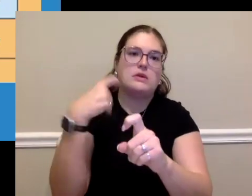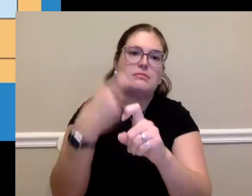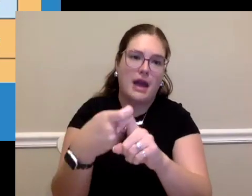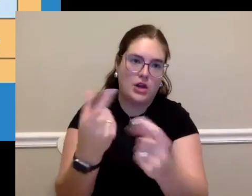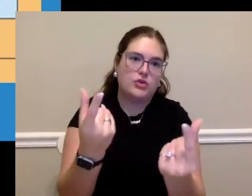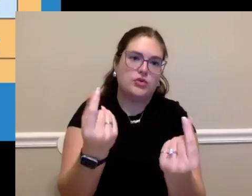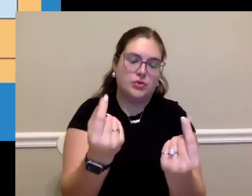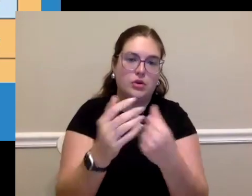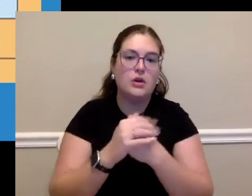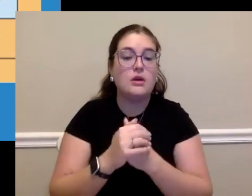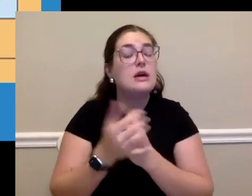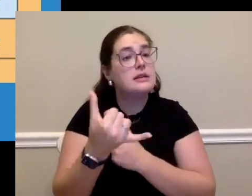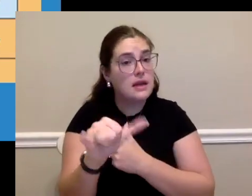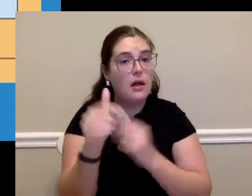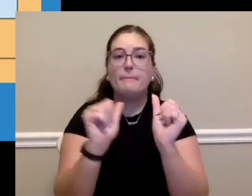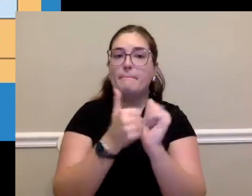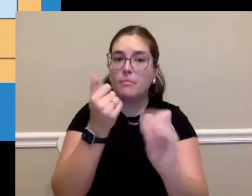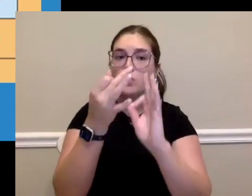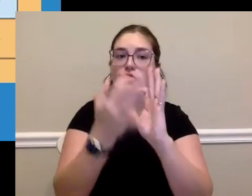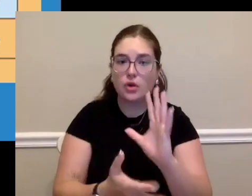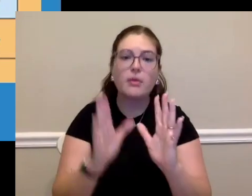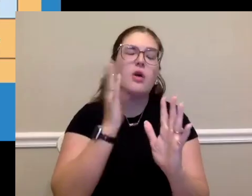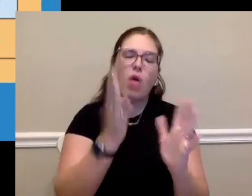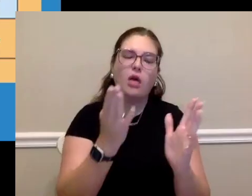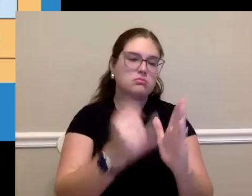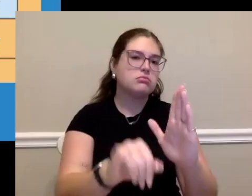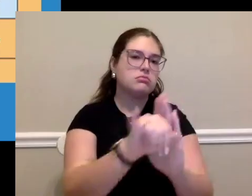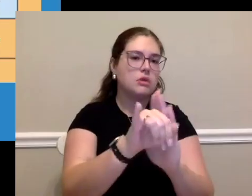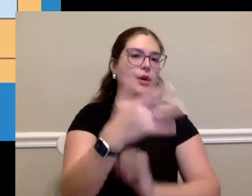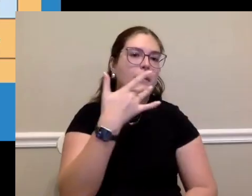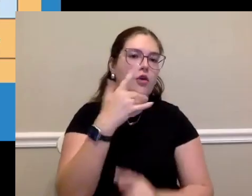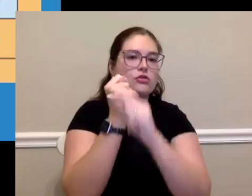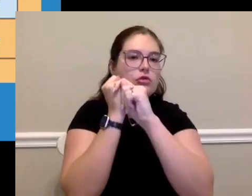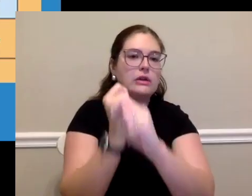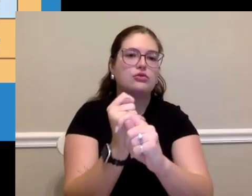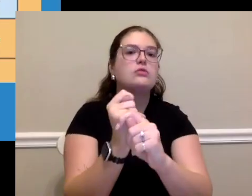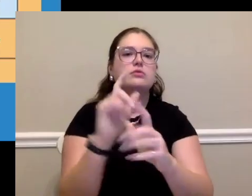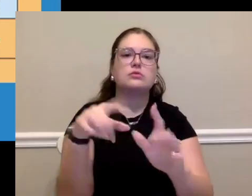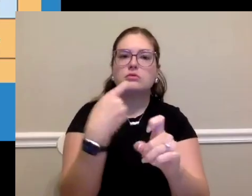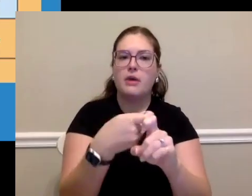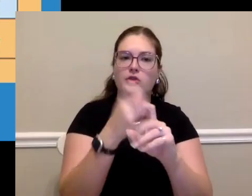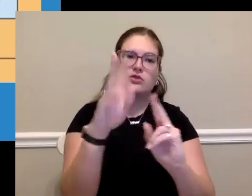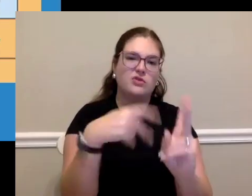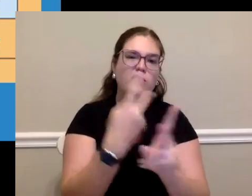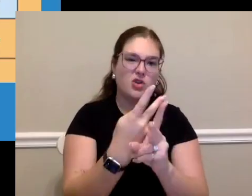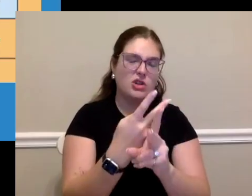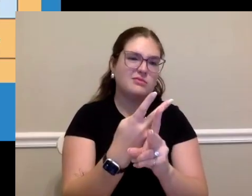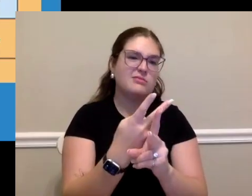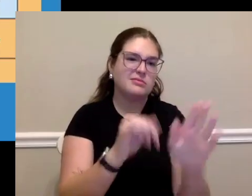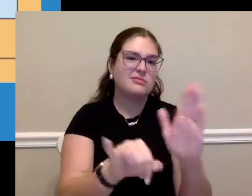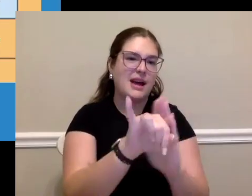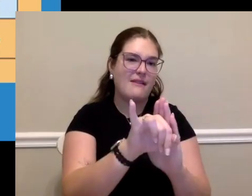So still the majority of interpreters are just opting for the traditional Spanish version. Um,